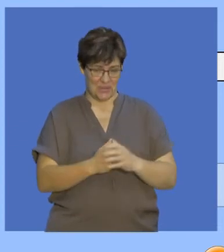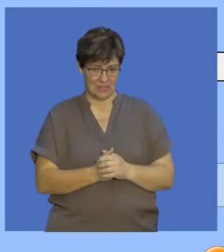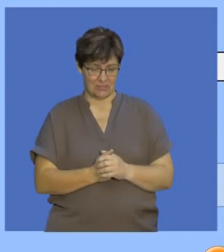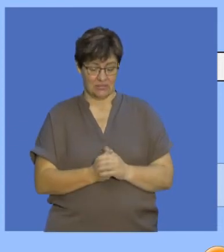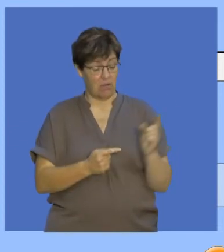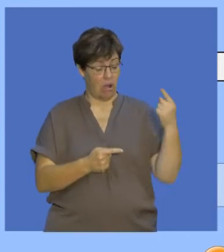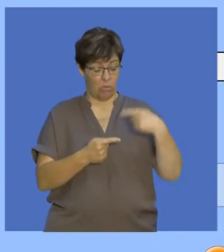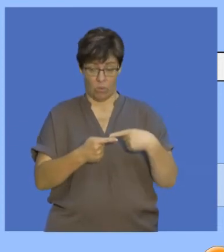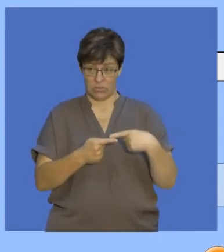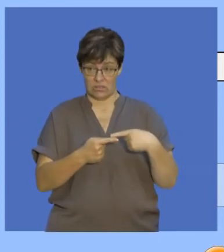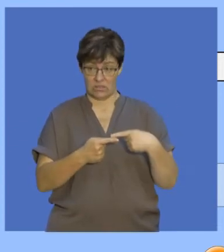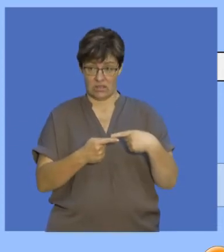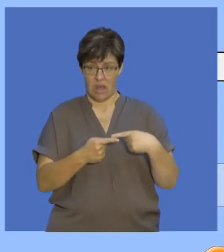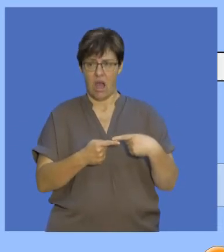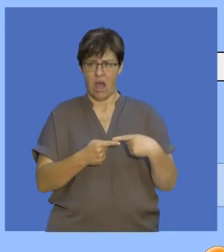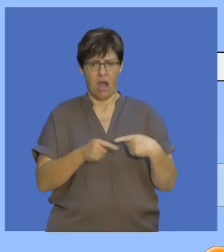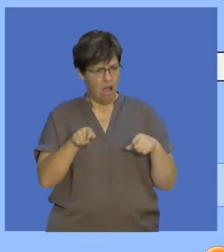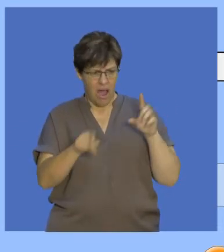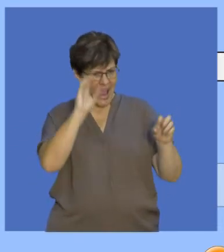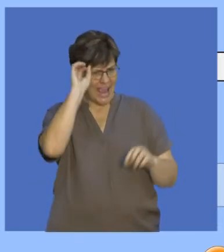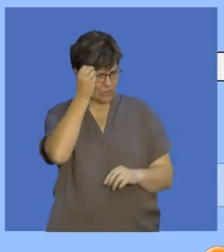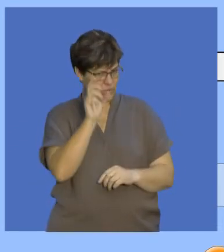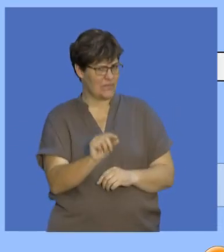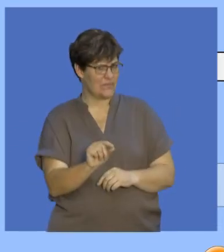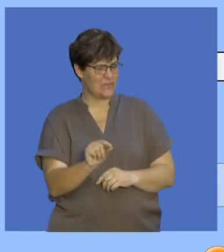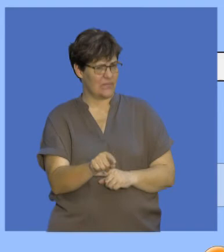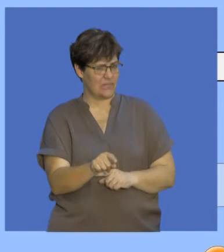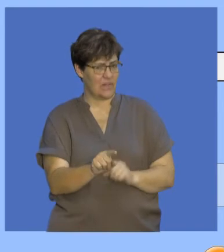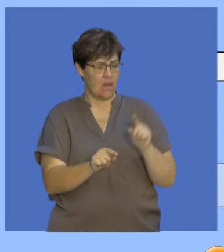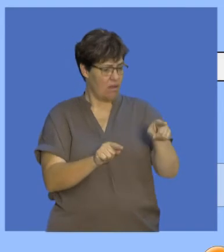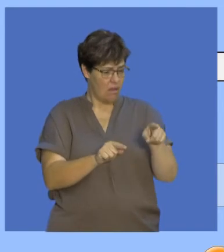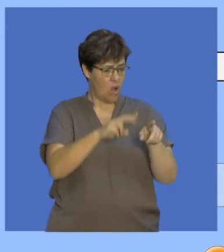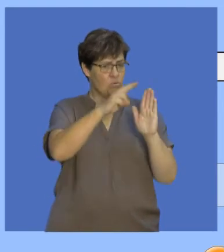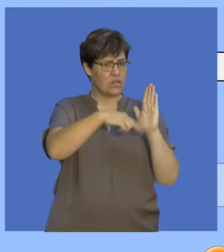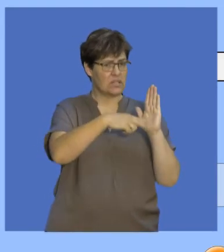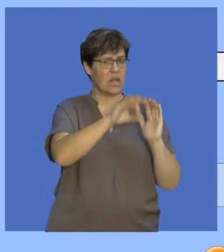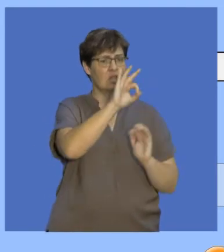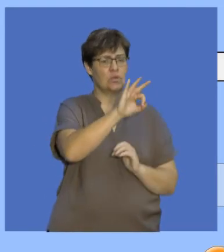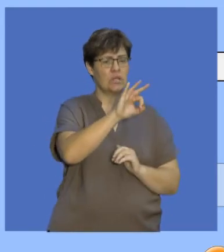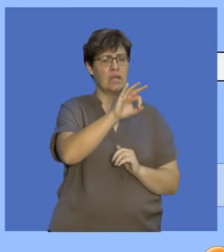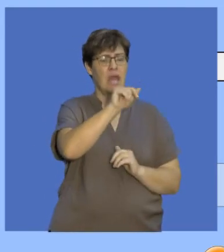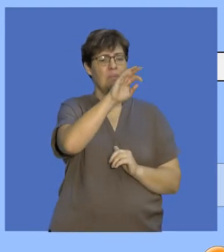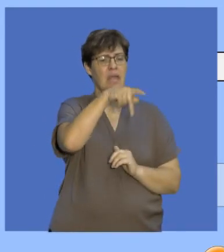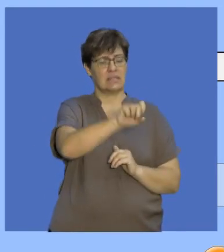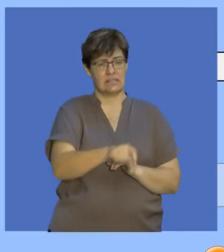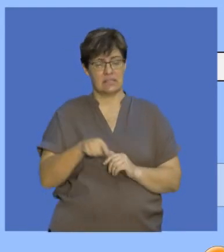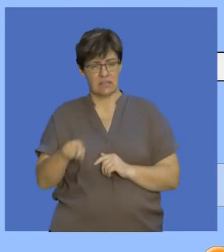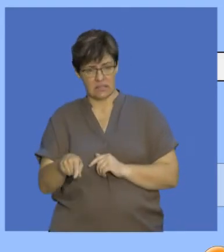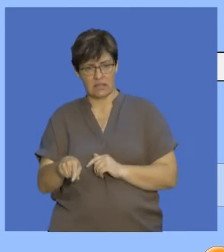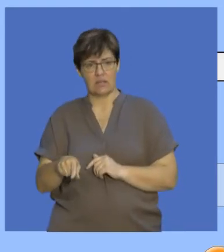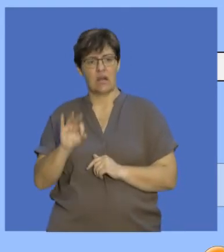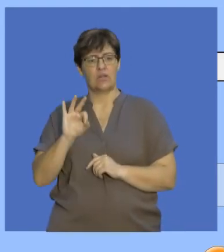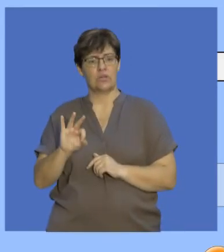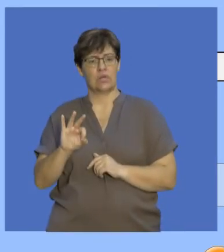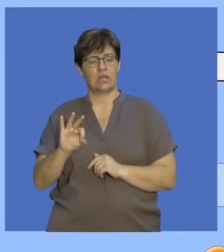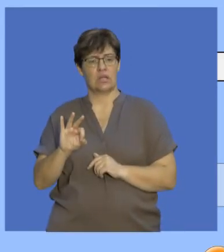But the moment we close, there is something very interesting. The first ammeter reads 3 amperes, while the other one reads